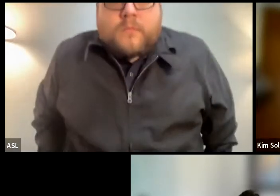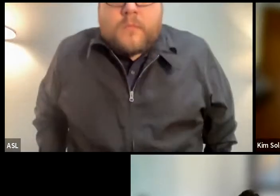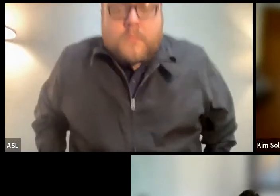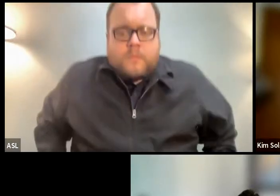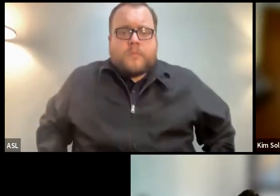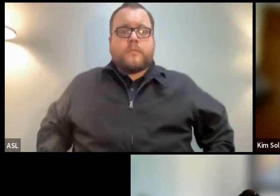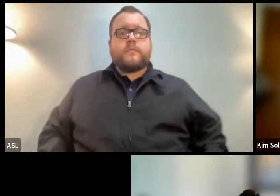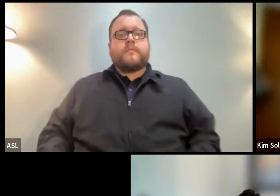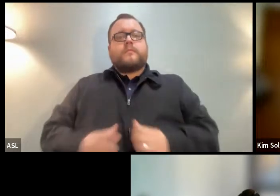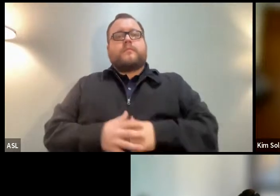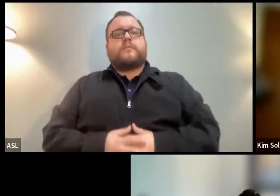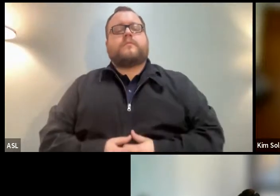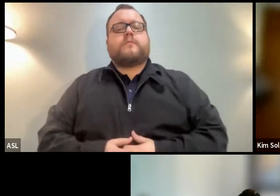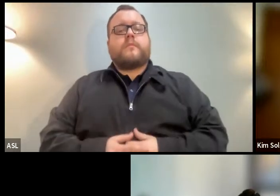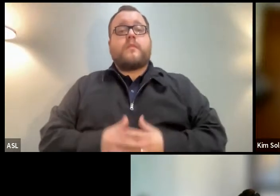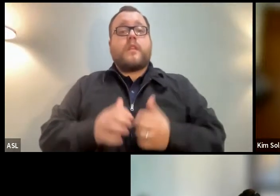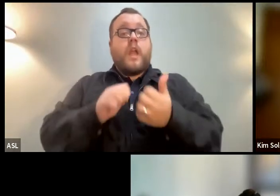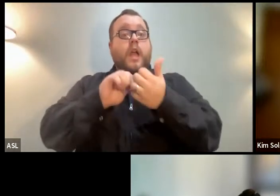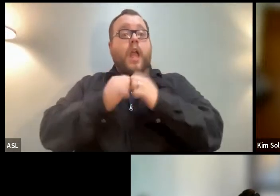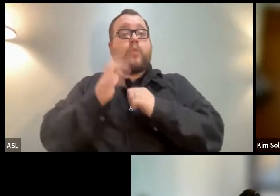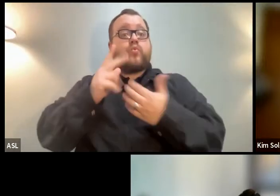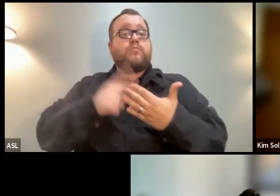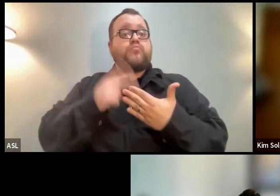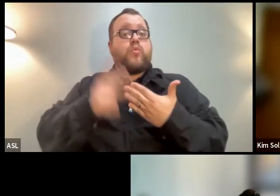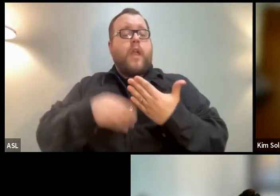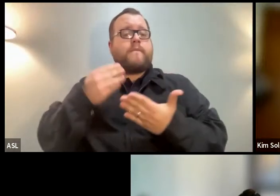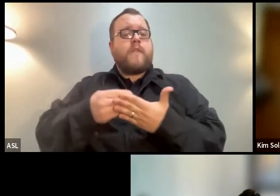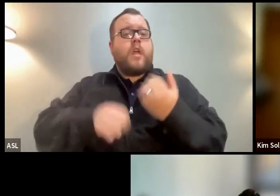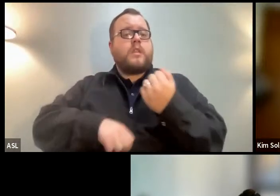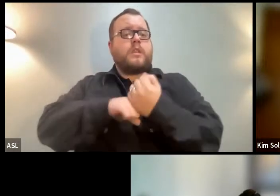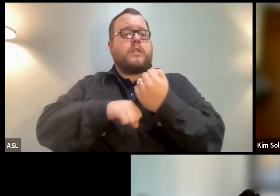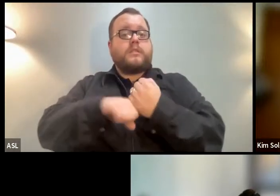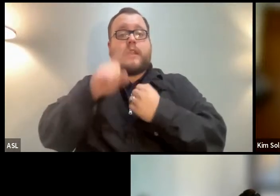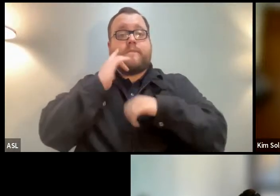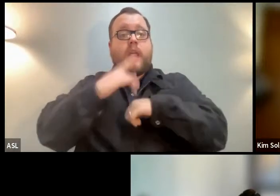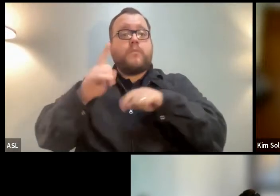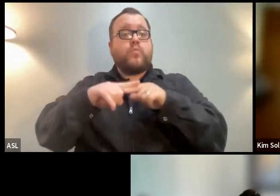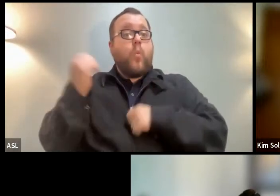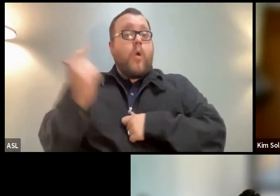How is your program funded? Is it available to all, or is it private pay?